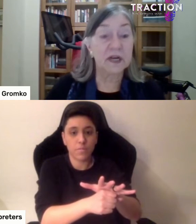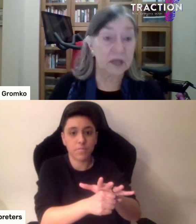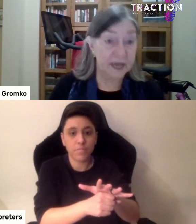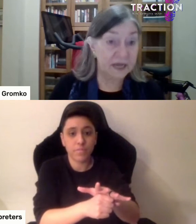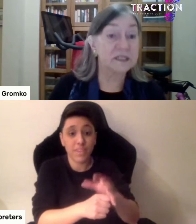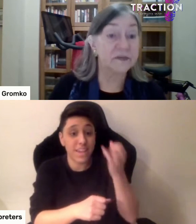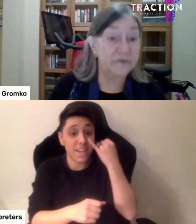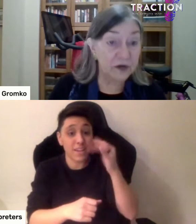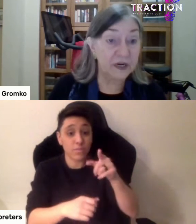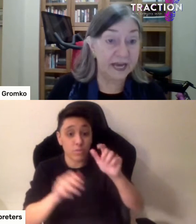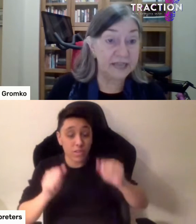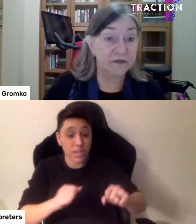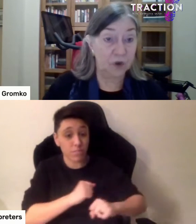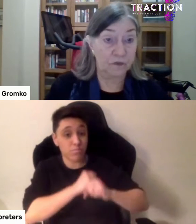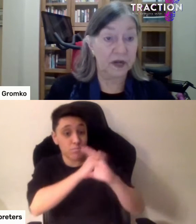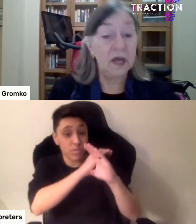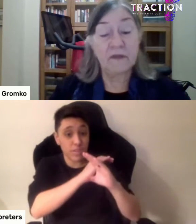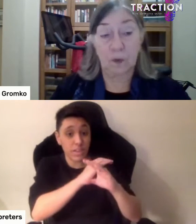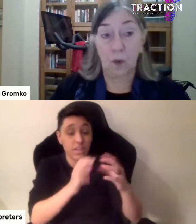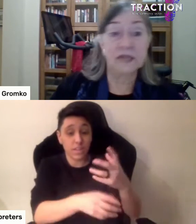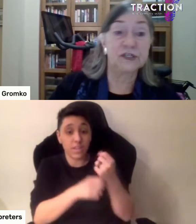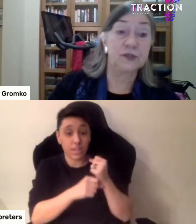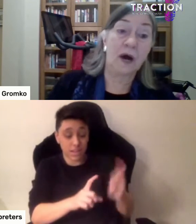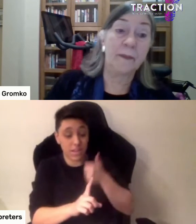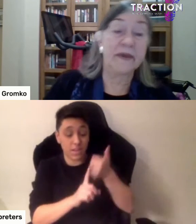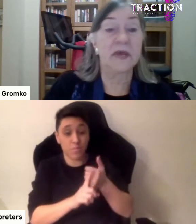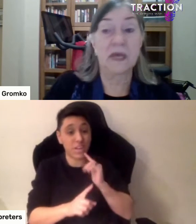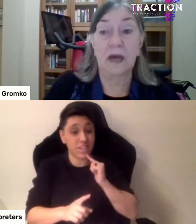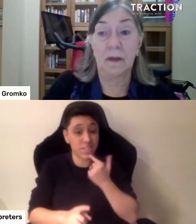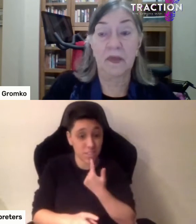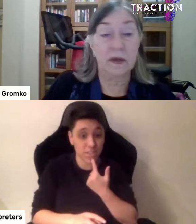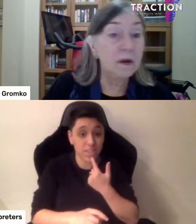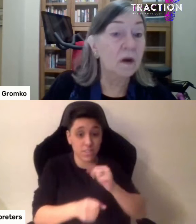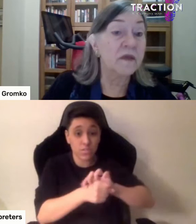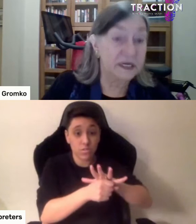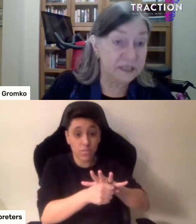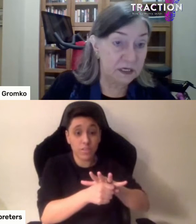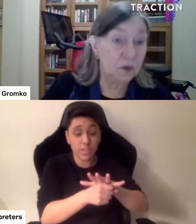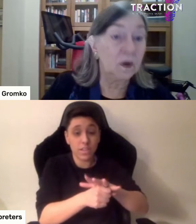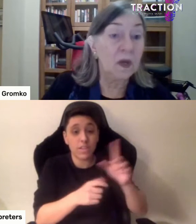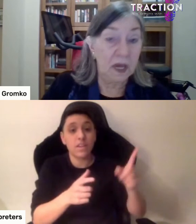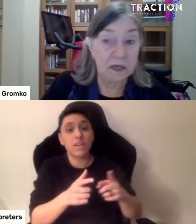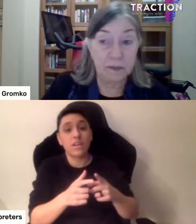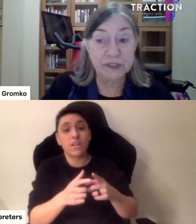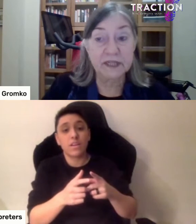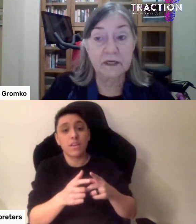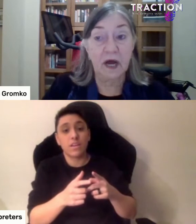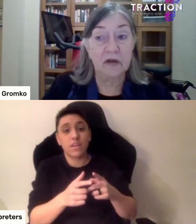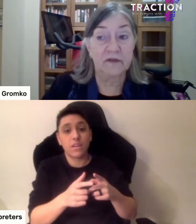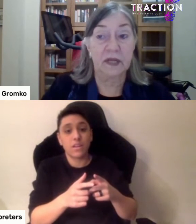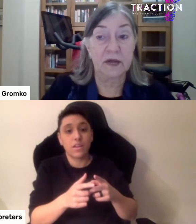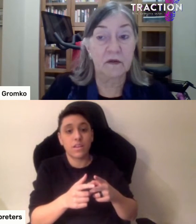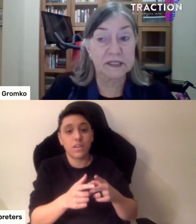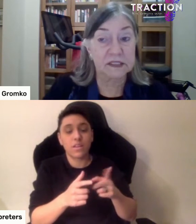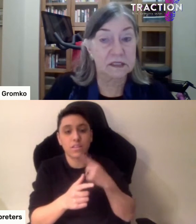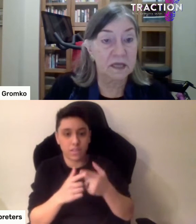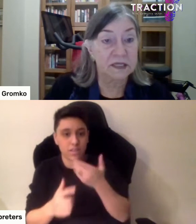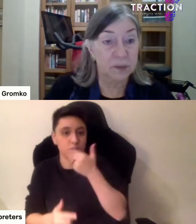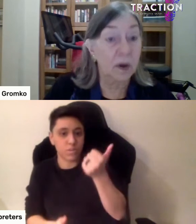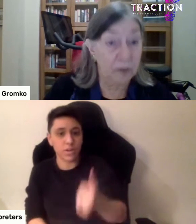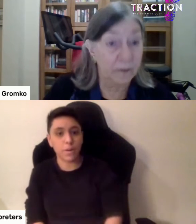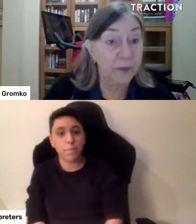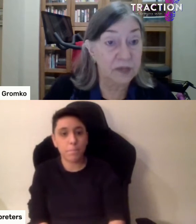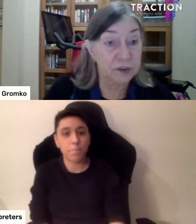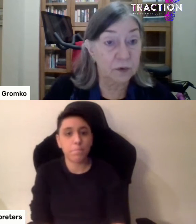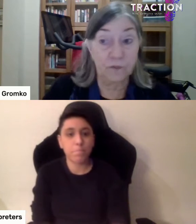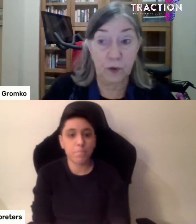can prevent getting a severe case of COVID that winds you up in the ER, the ICU, and particularly on a ventilator,